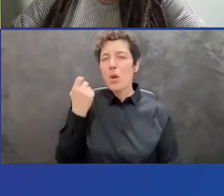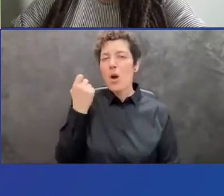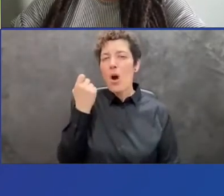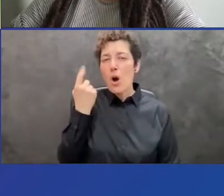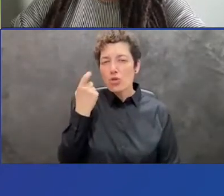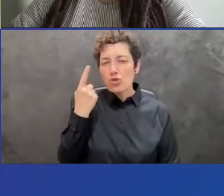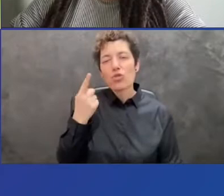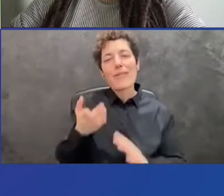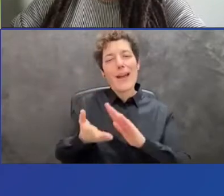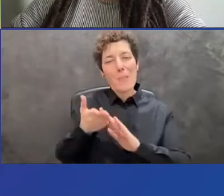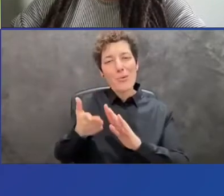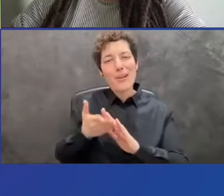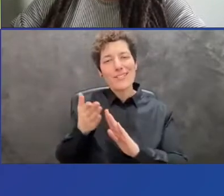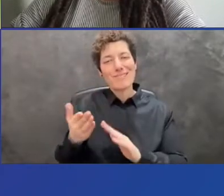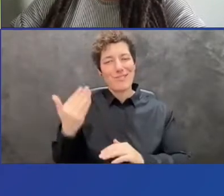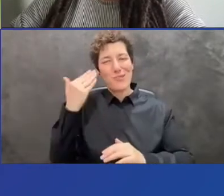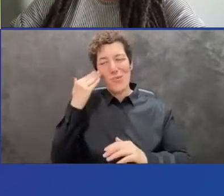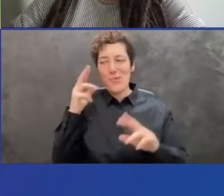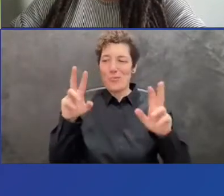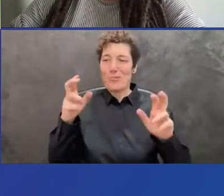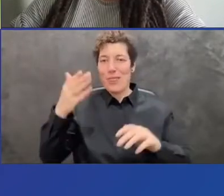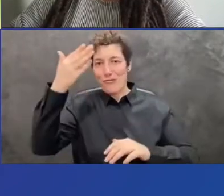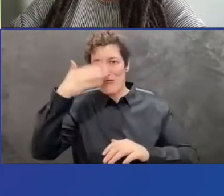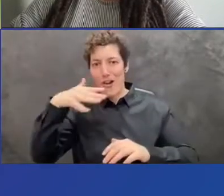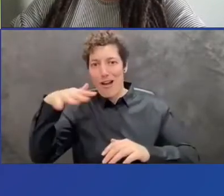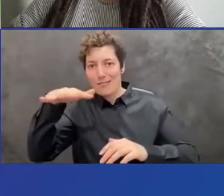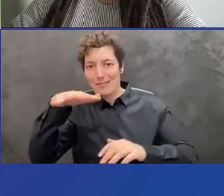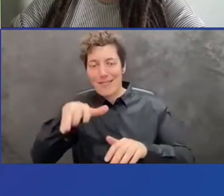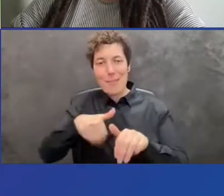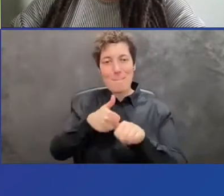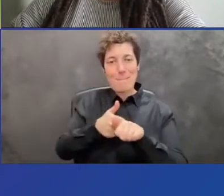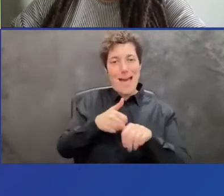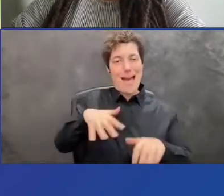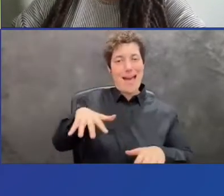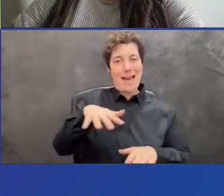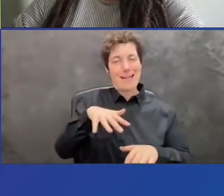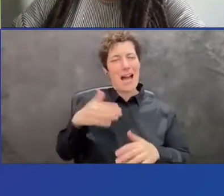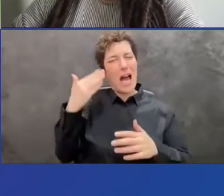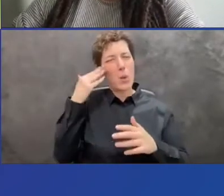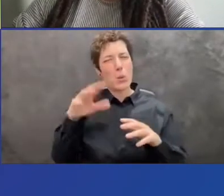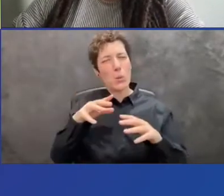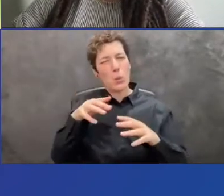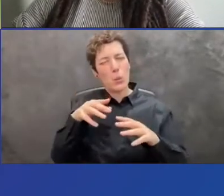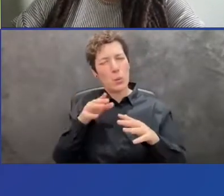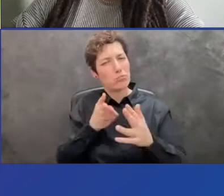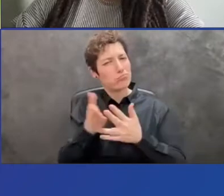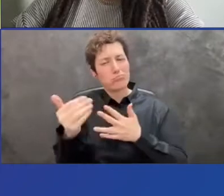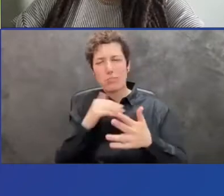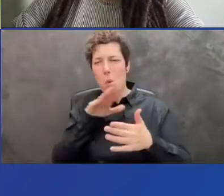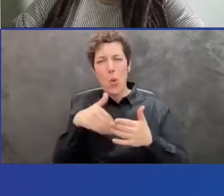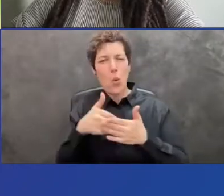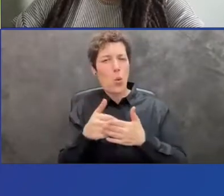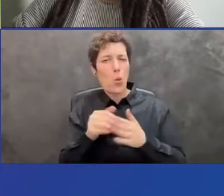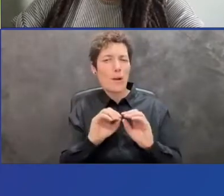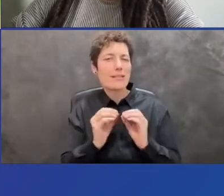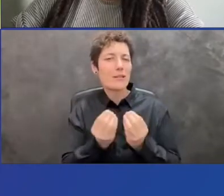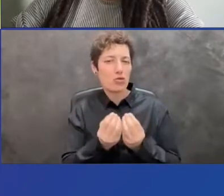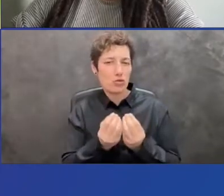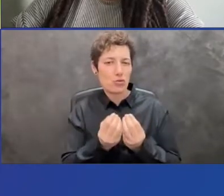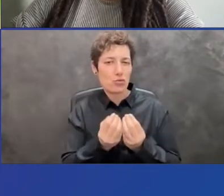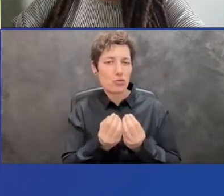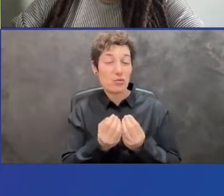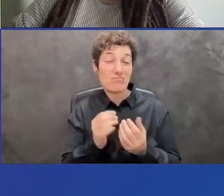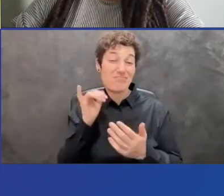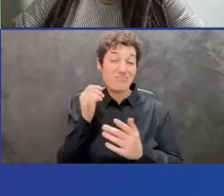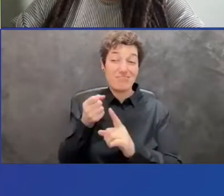house, backstage, on stage, all of those things. So I think the board really trusted